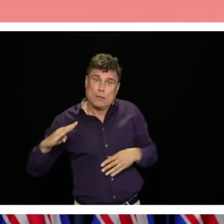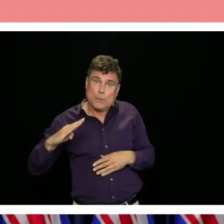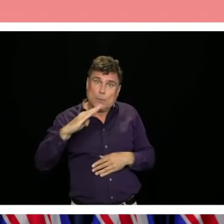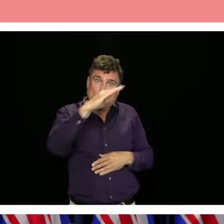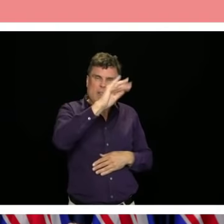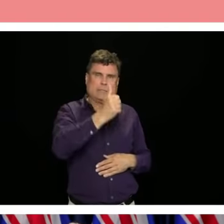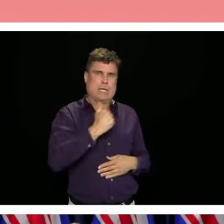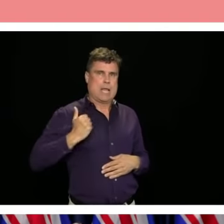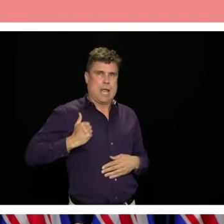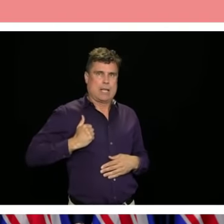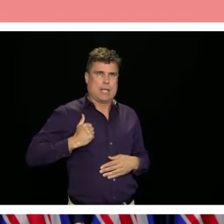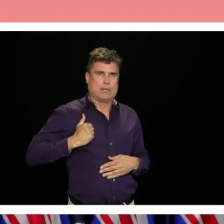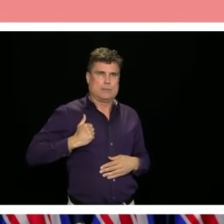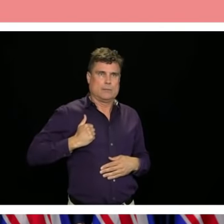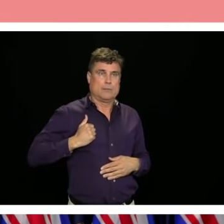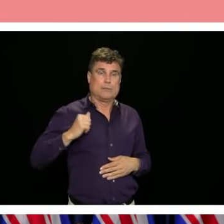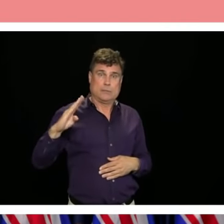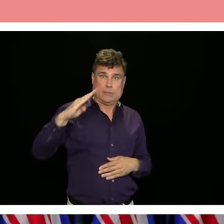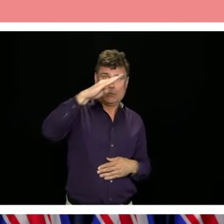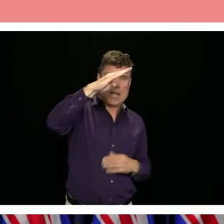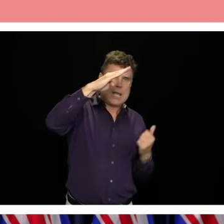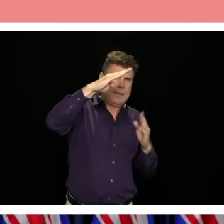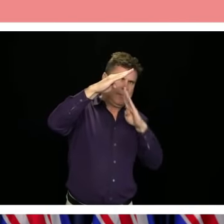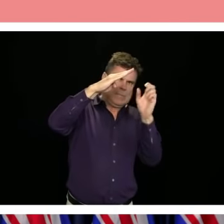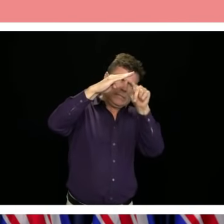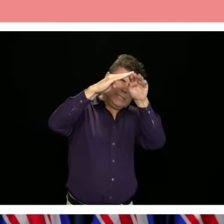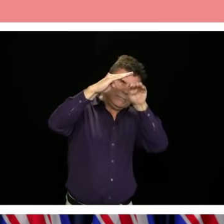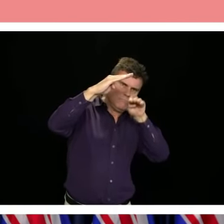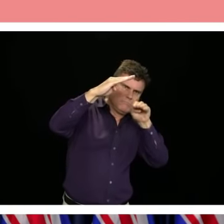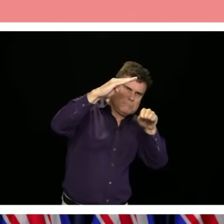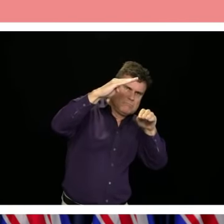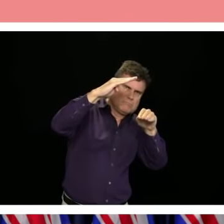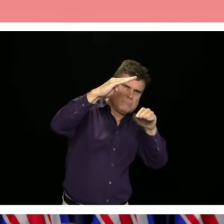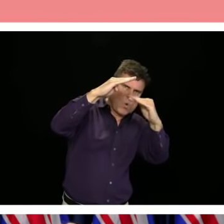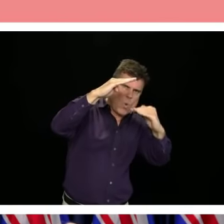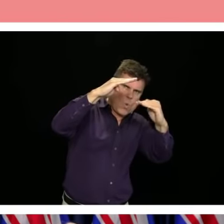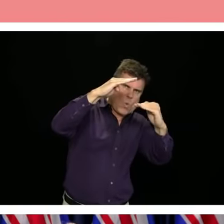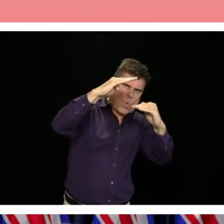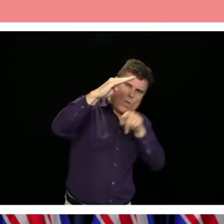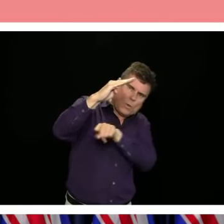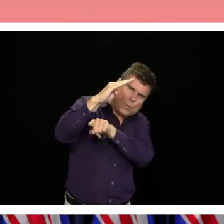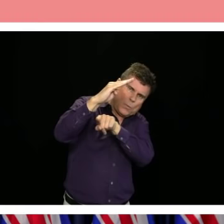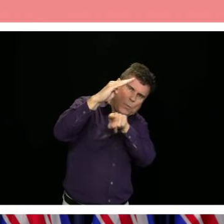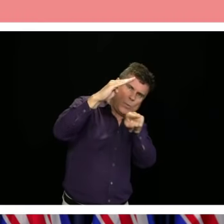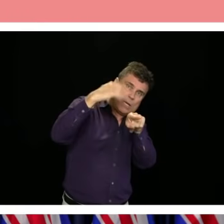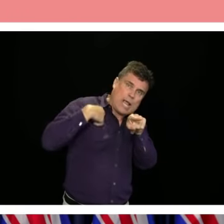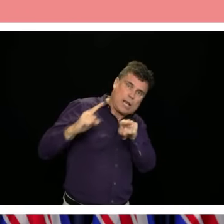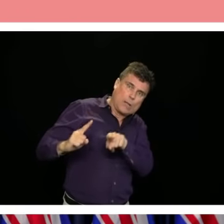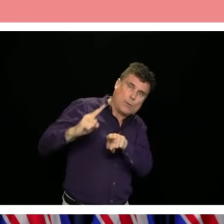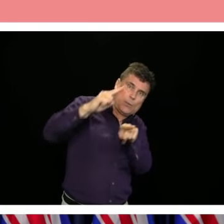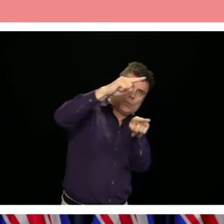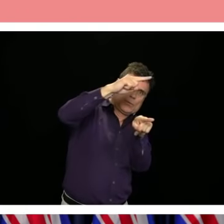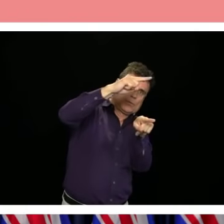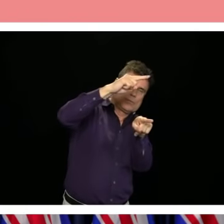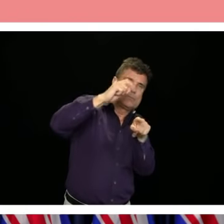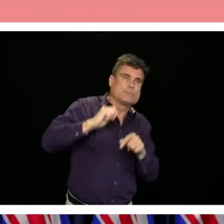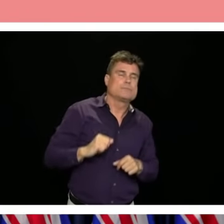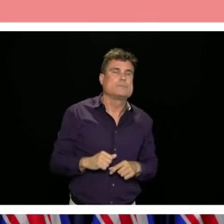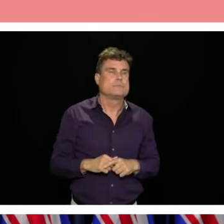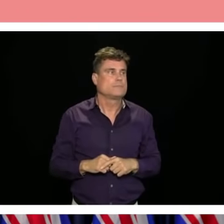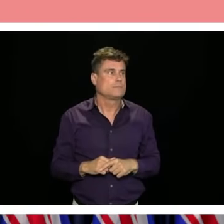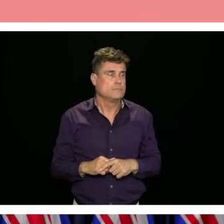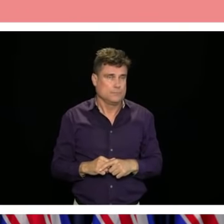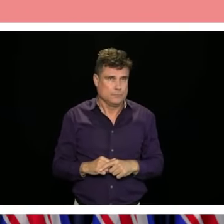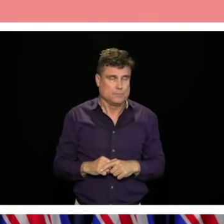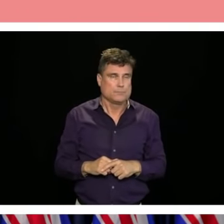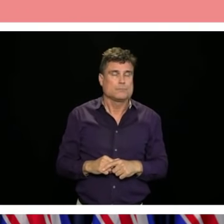at the rates of deaths per million population, and you can see Canada, the rest of Canada and a number of